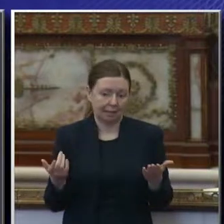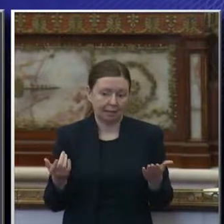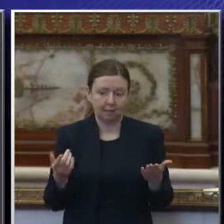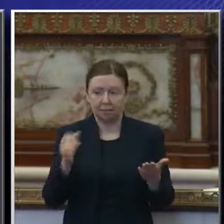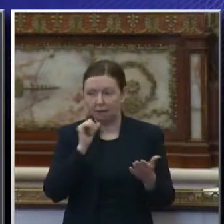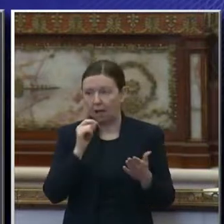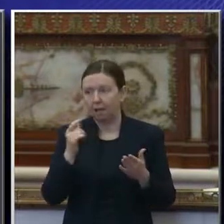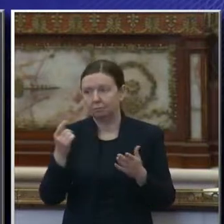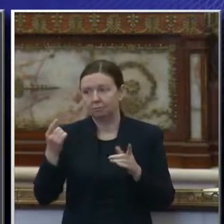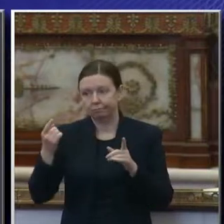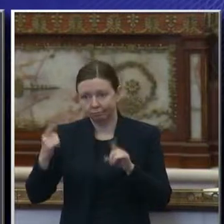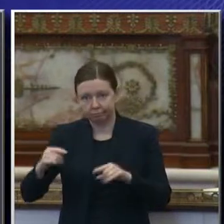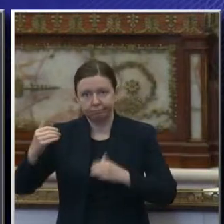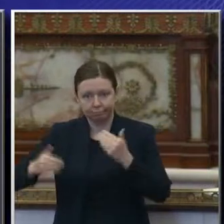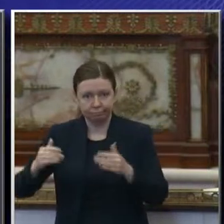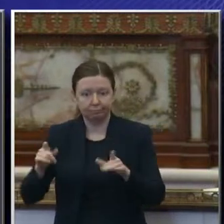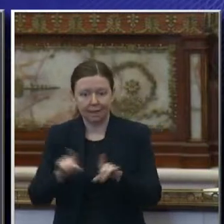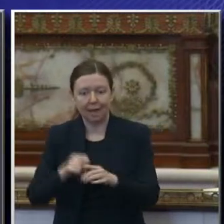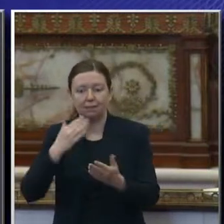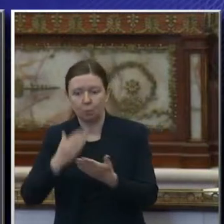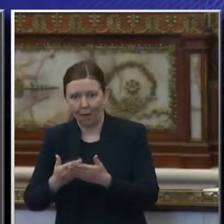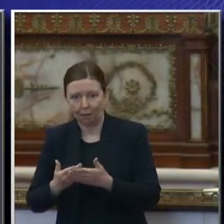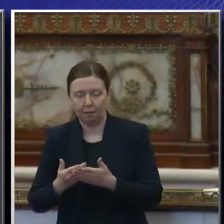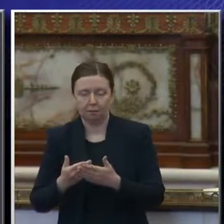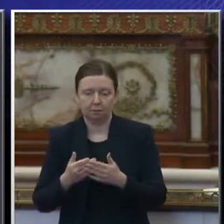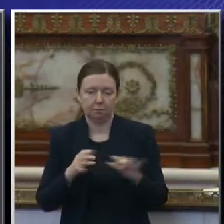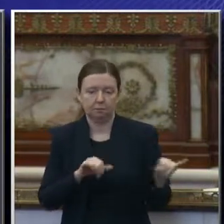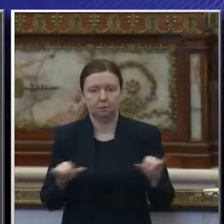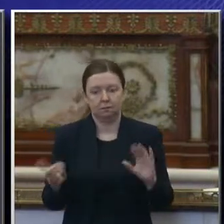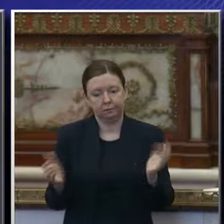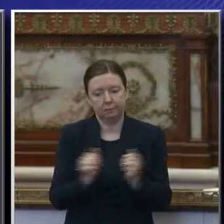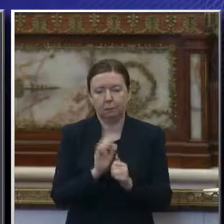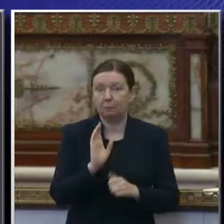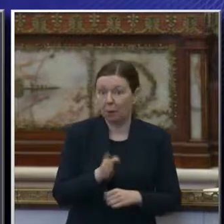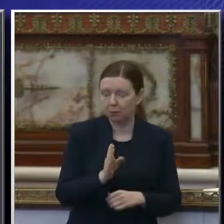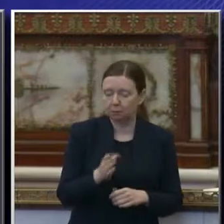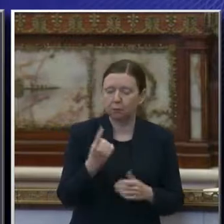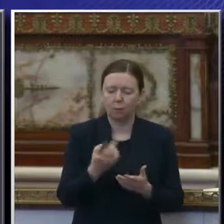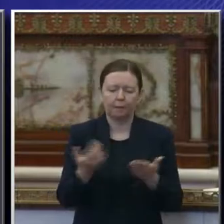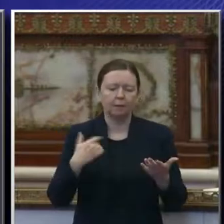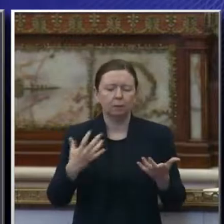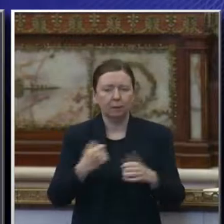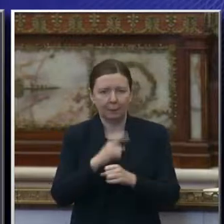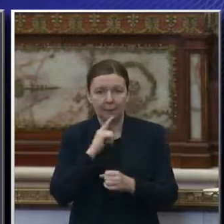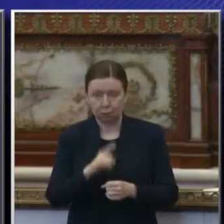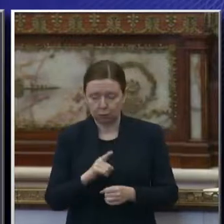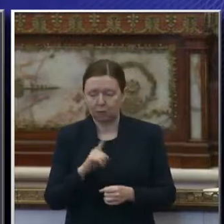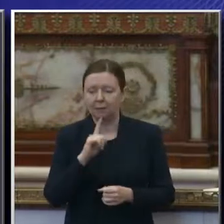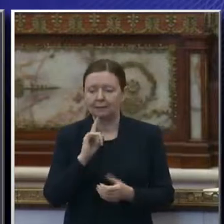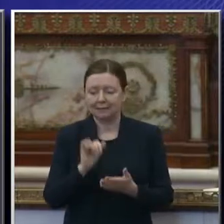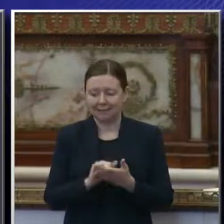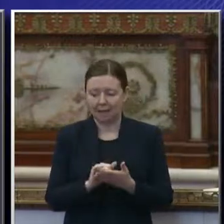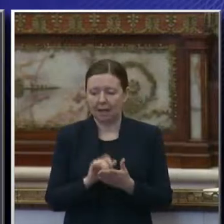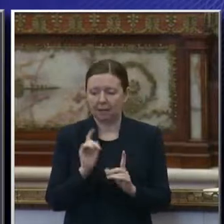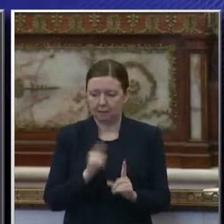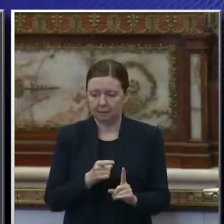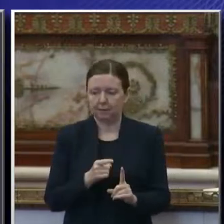quite as well as the Baltimore project. And I think one of the things that we just want to make sure of is